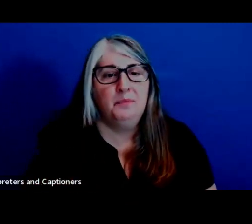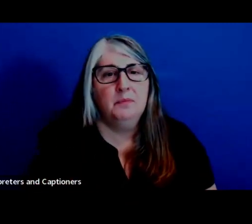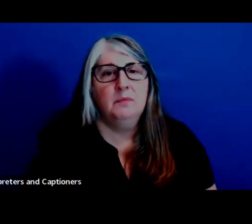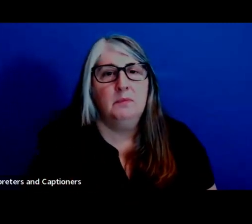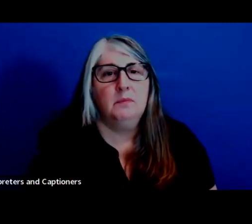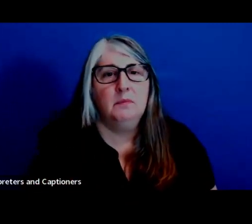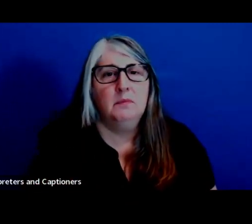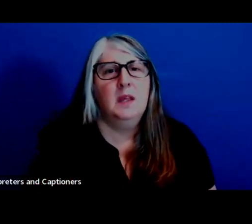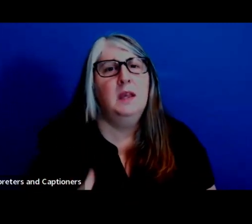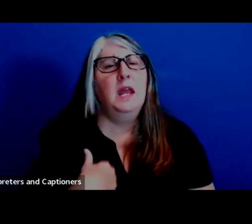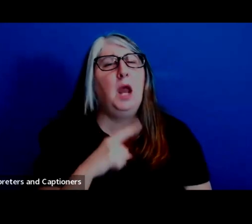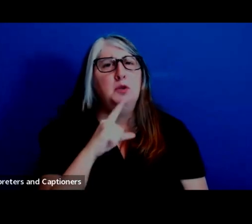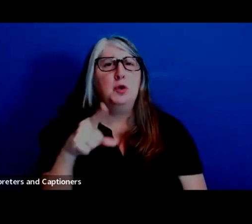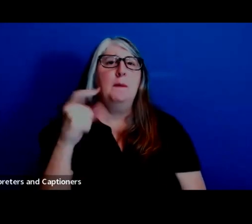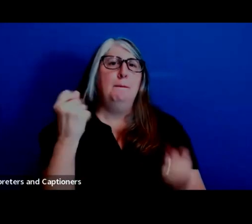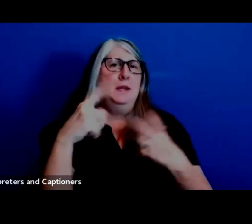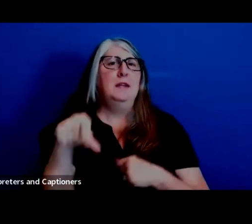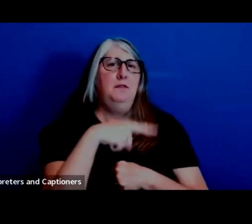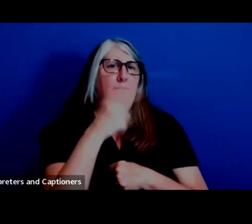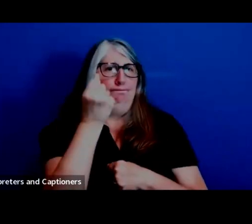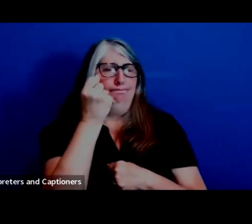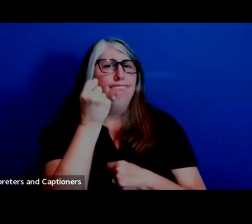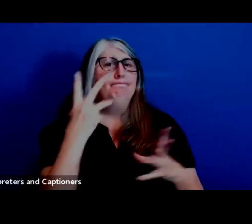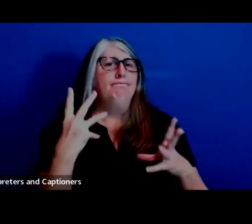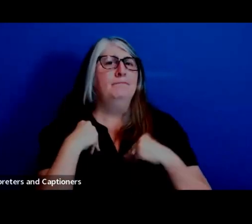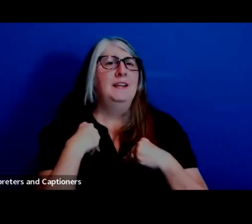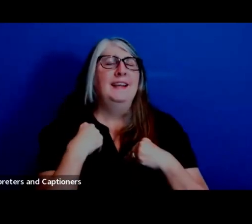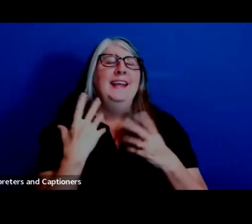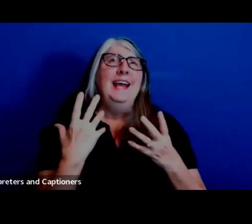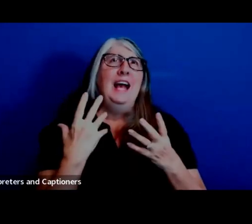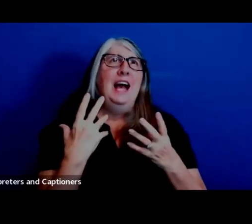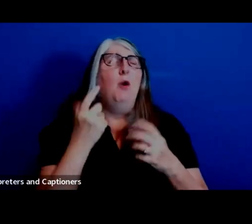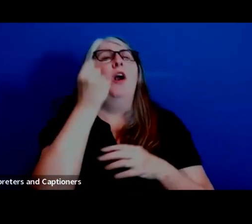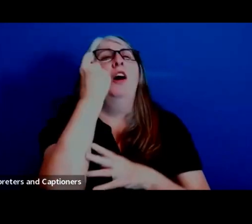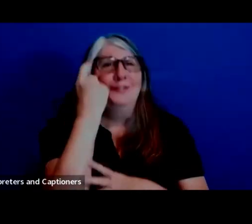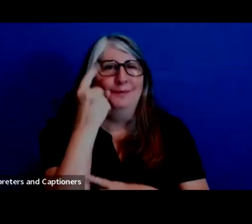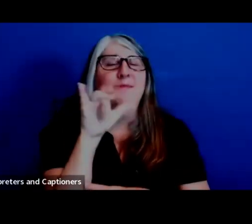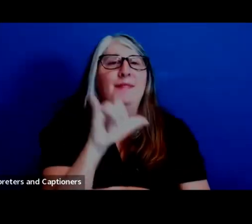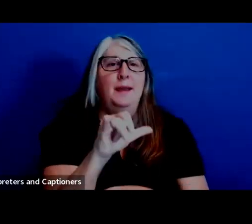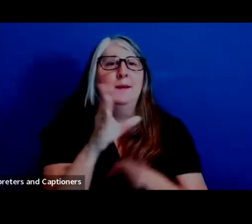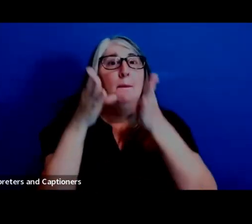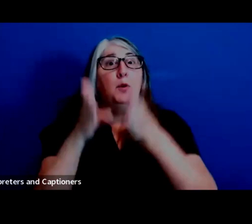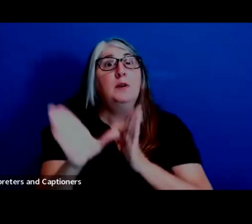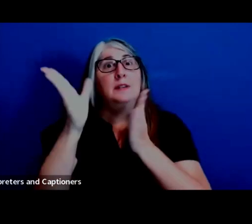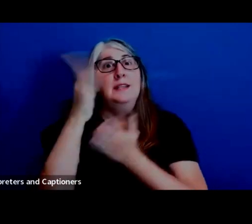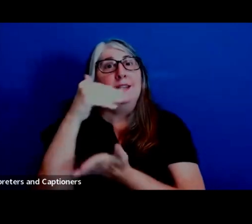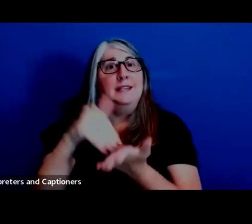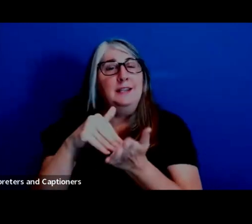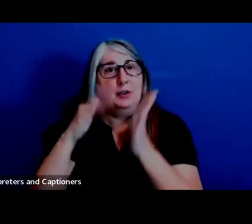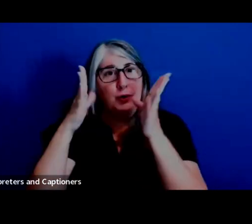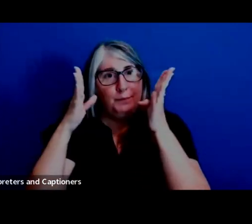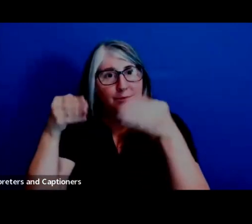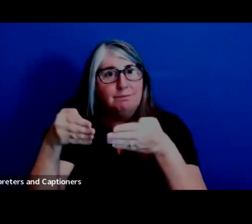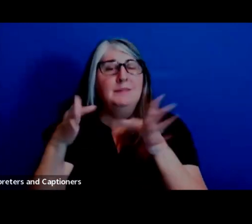that person-centered planning has kind of become a buzzword. We all kind of know if we want funding, if we